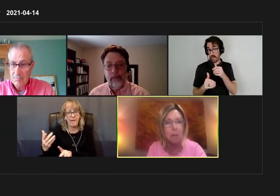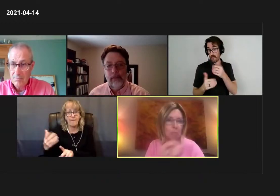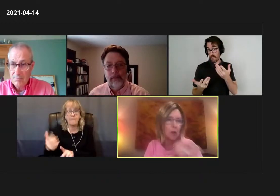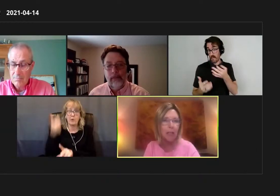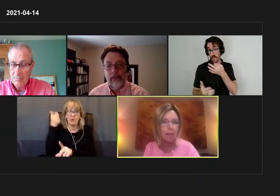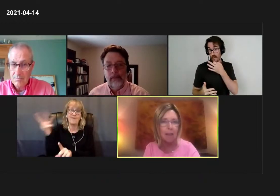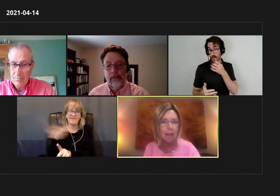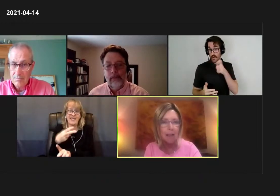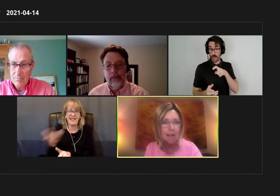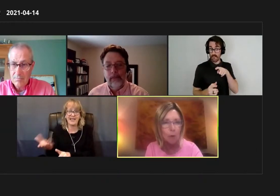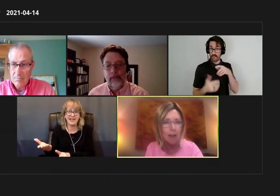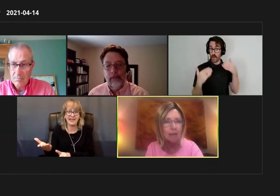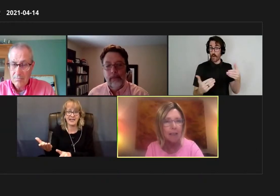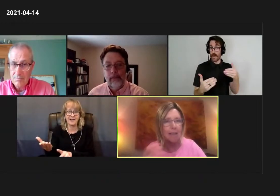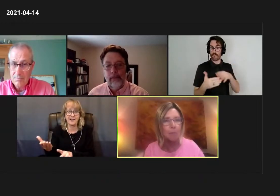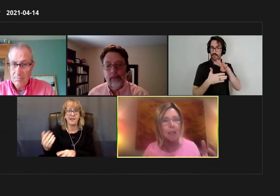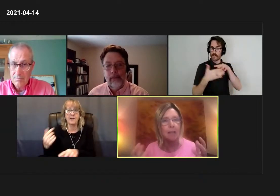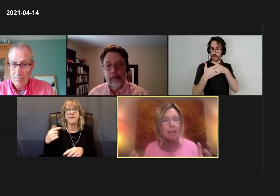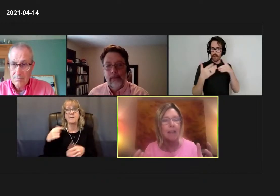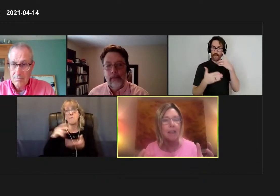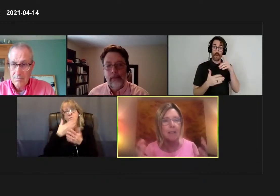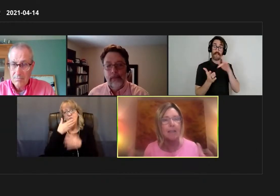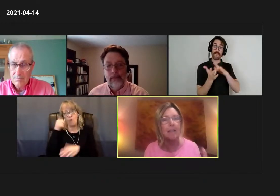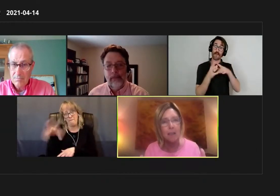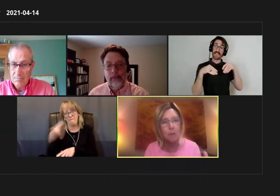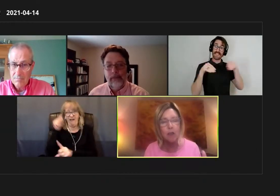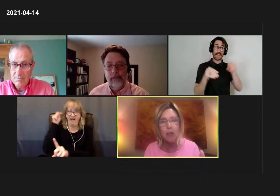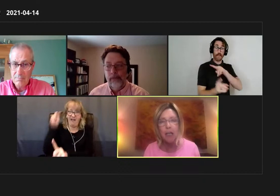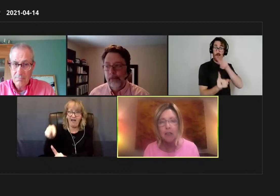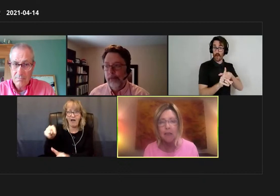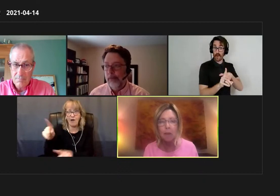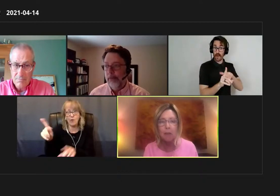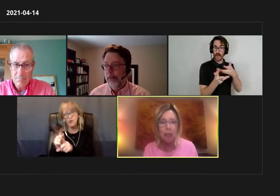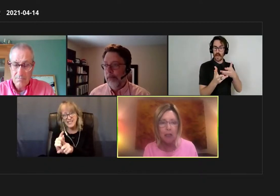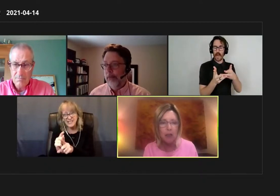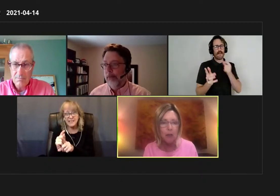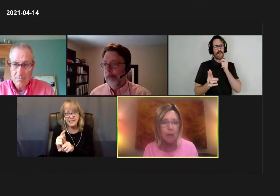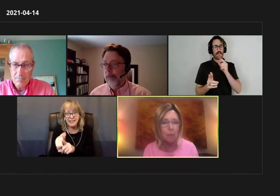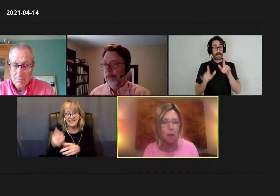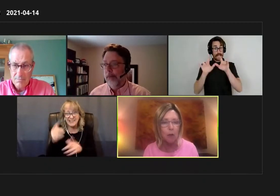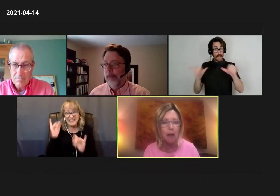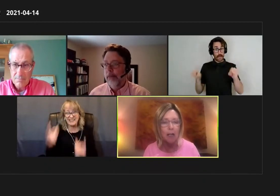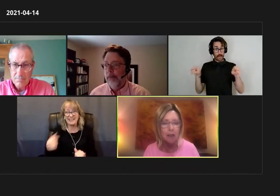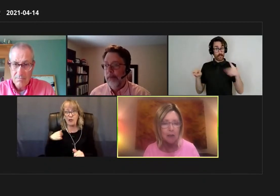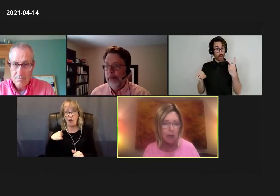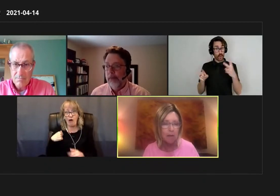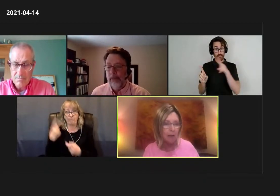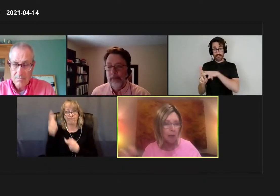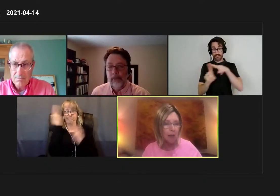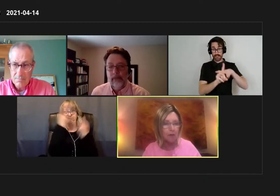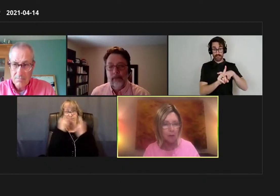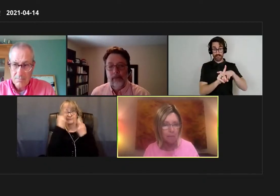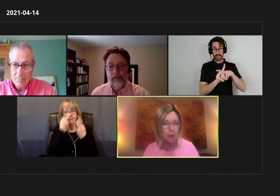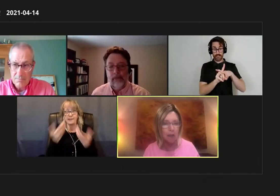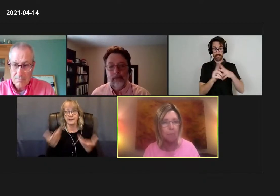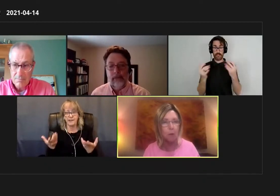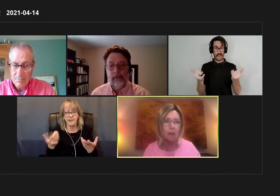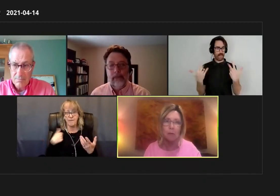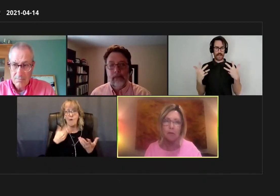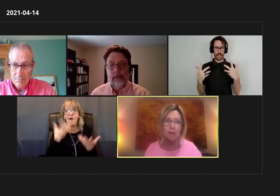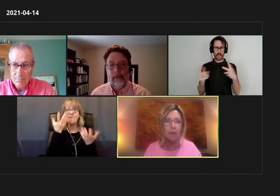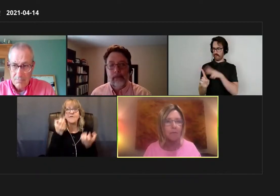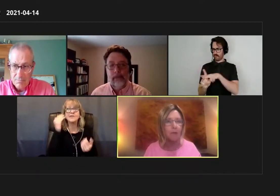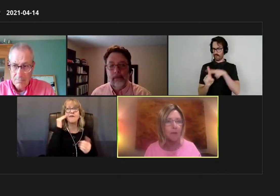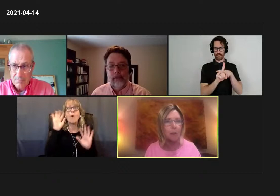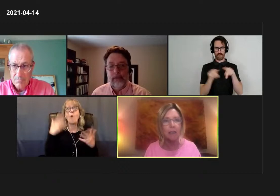Should I be booking that as well? This is the question. I just want to make sure that what I do, now I have two spots booked. I'm